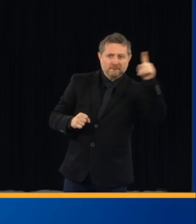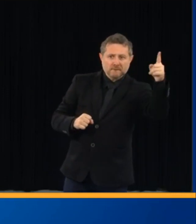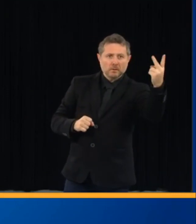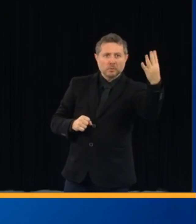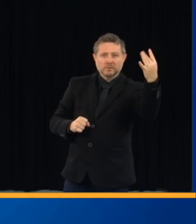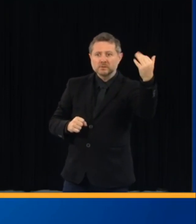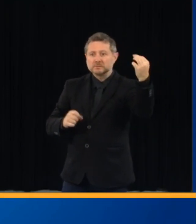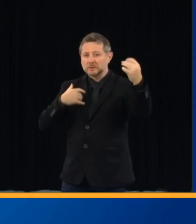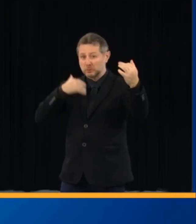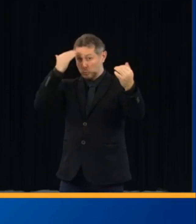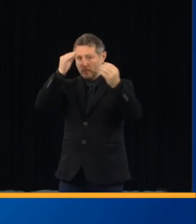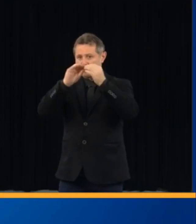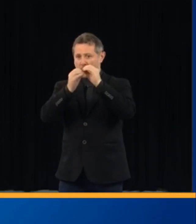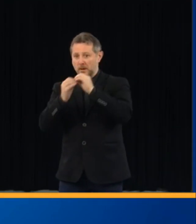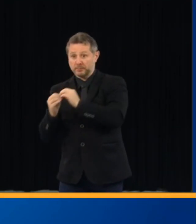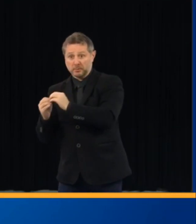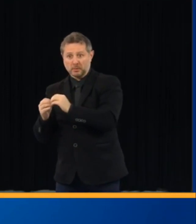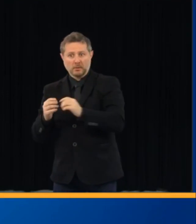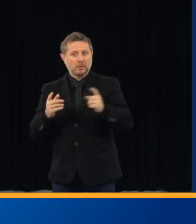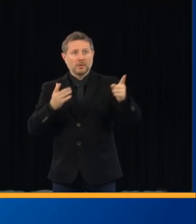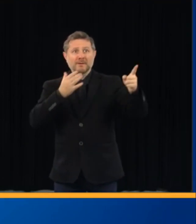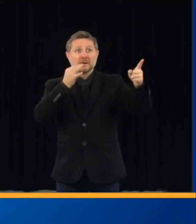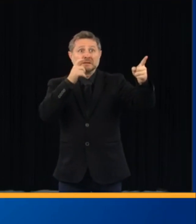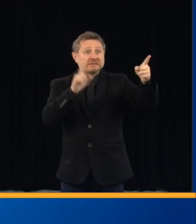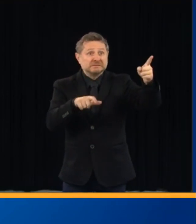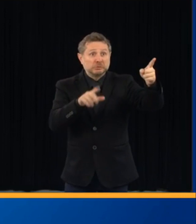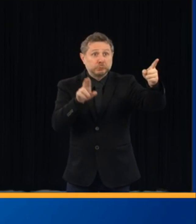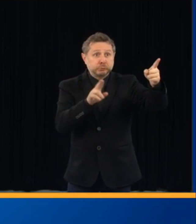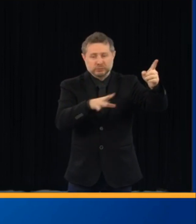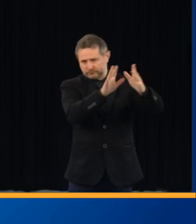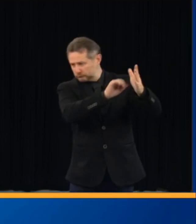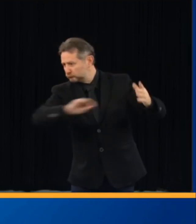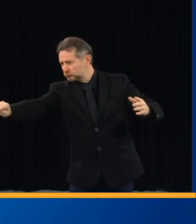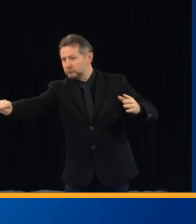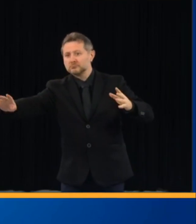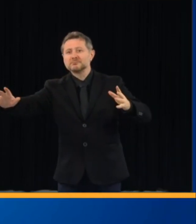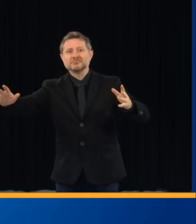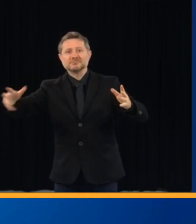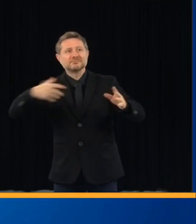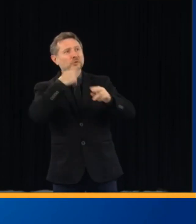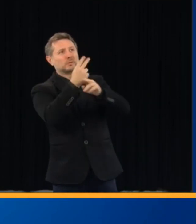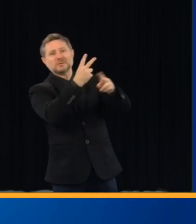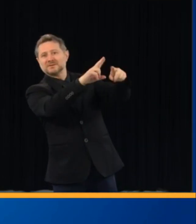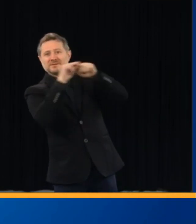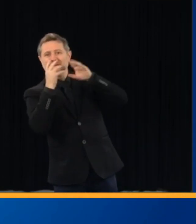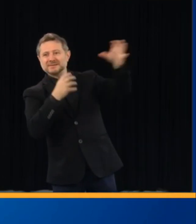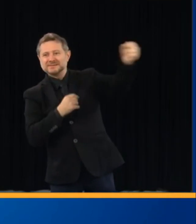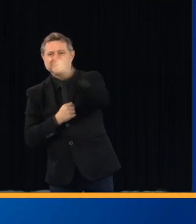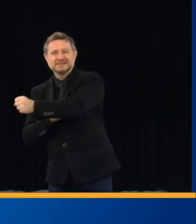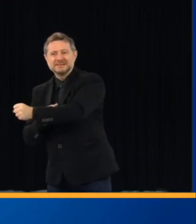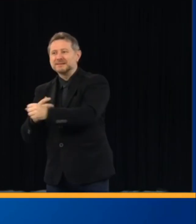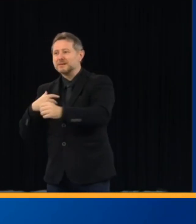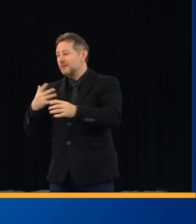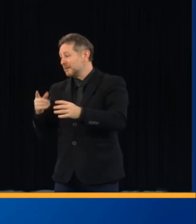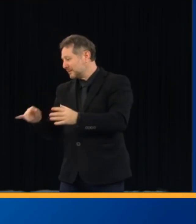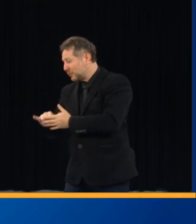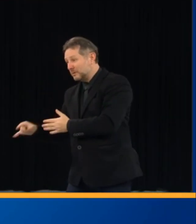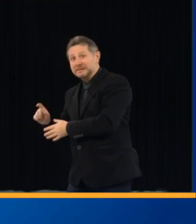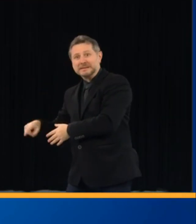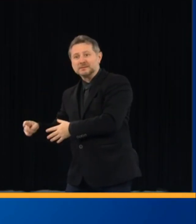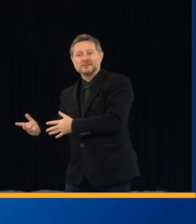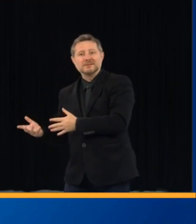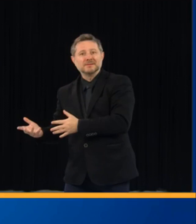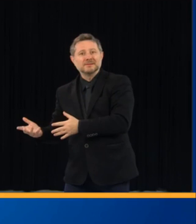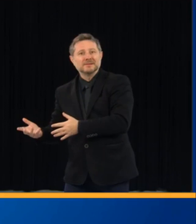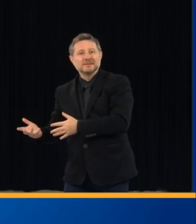the ventilators that are not needed from the upstate hospitals and transport them to downstate New